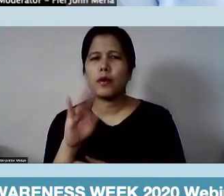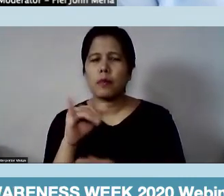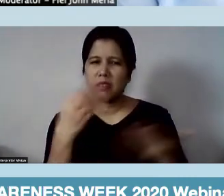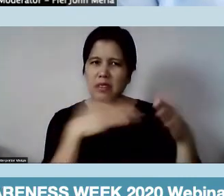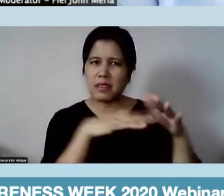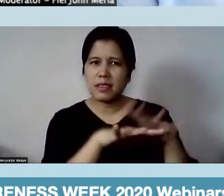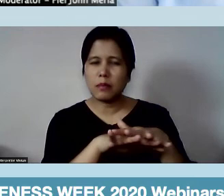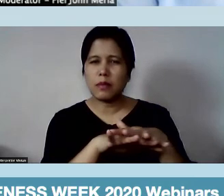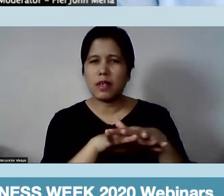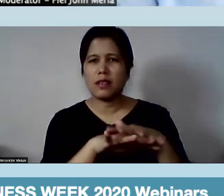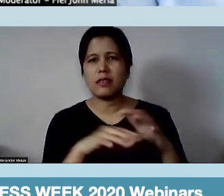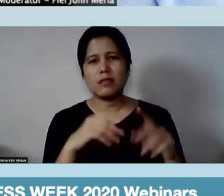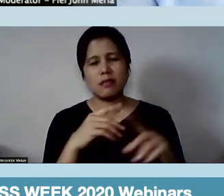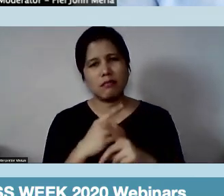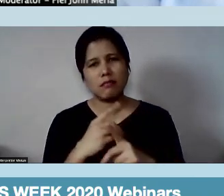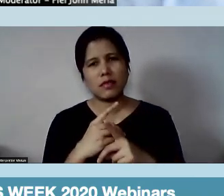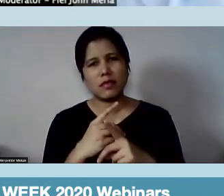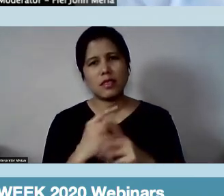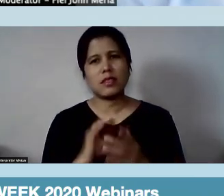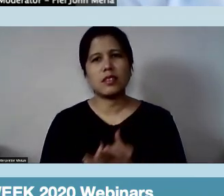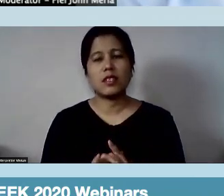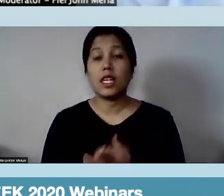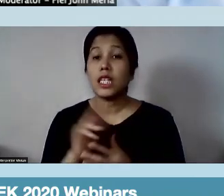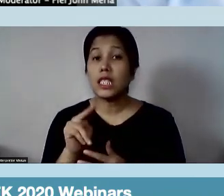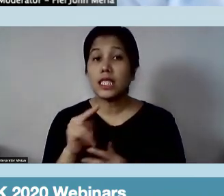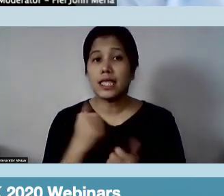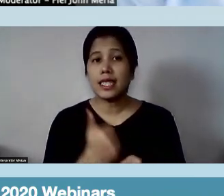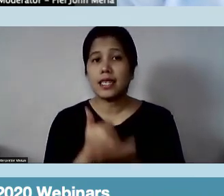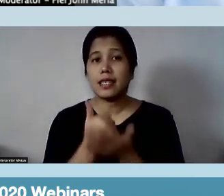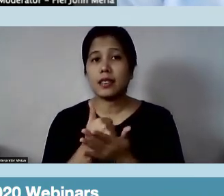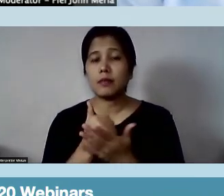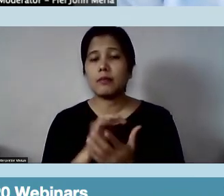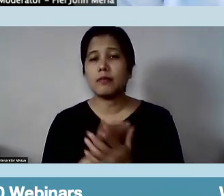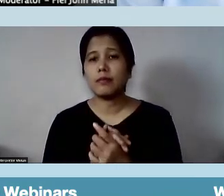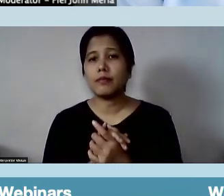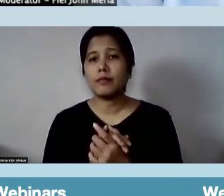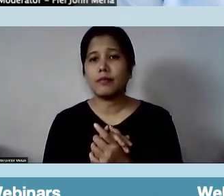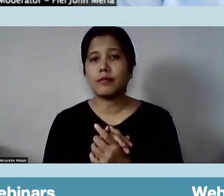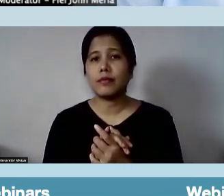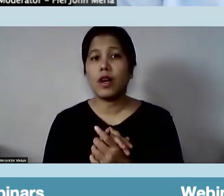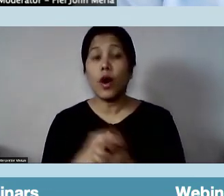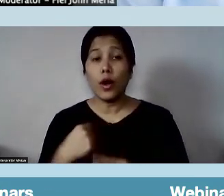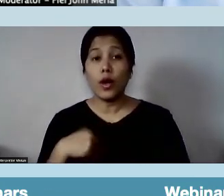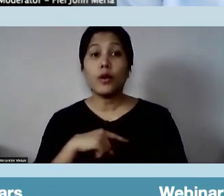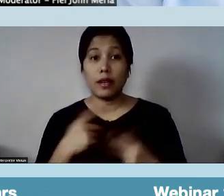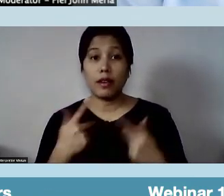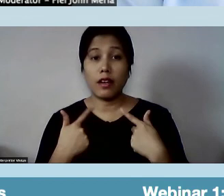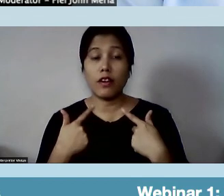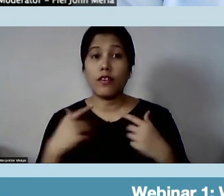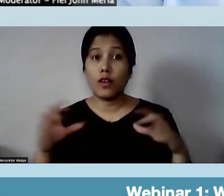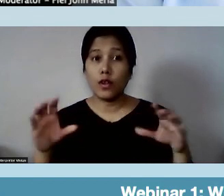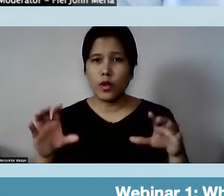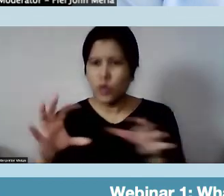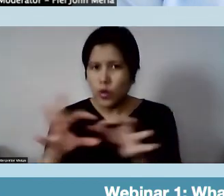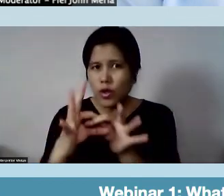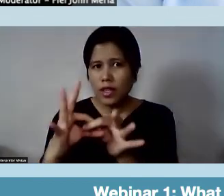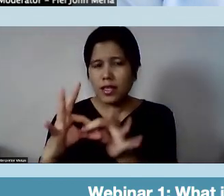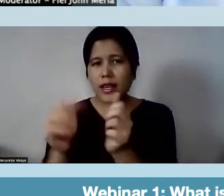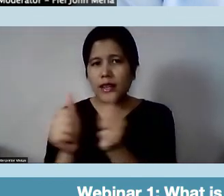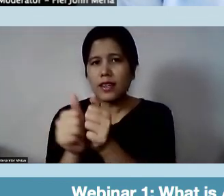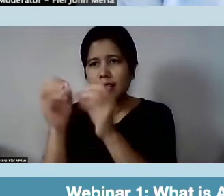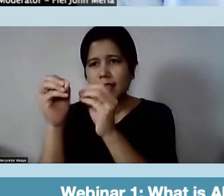right? Or a reading thing that will need some help. So we have to work with the teachers. There's